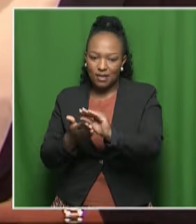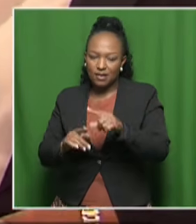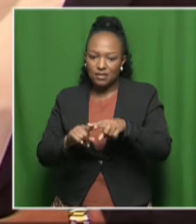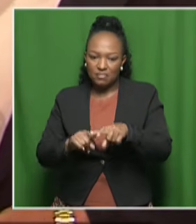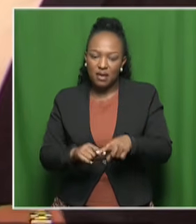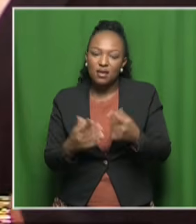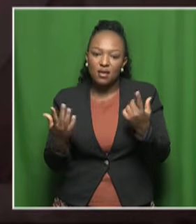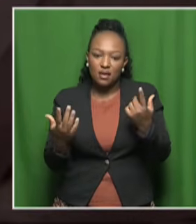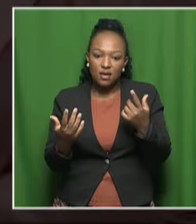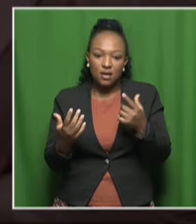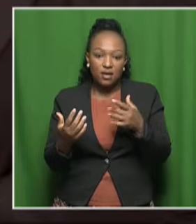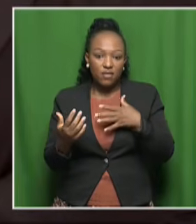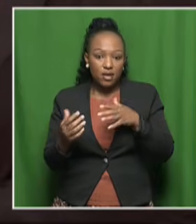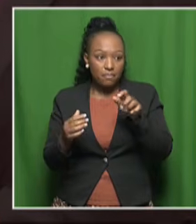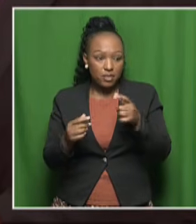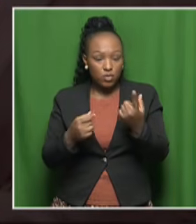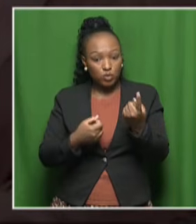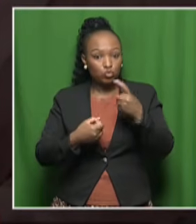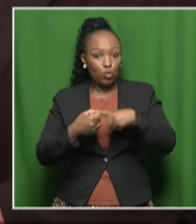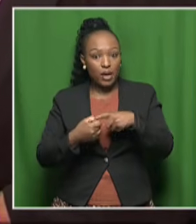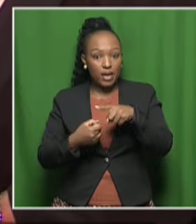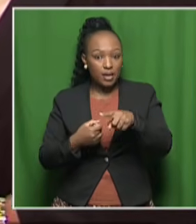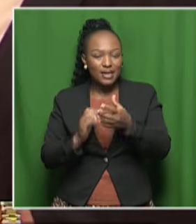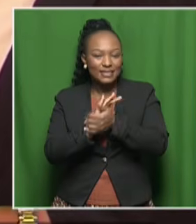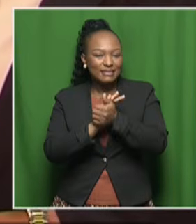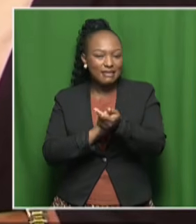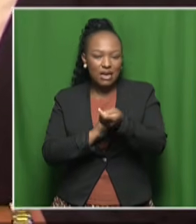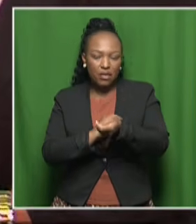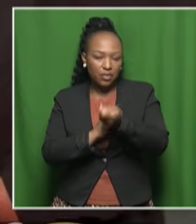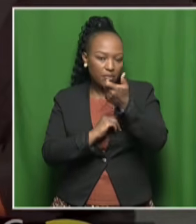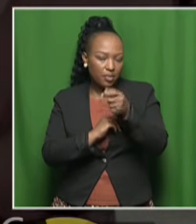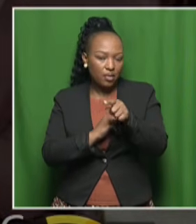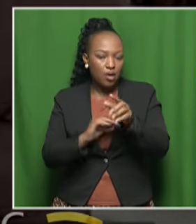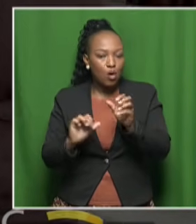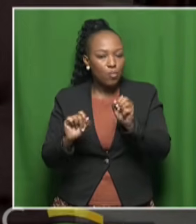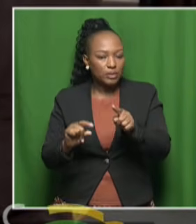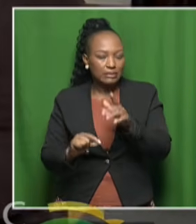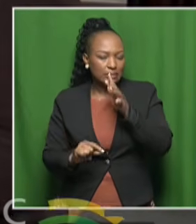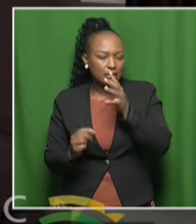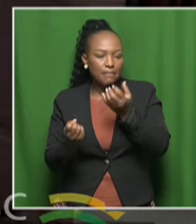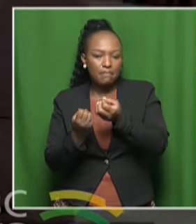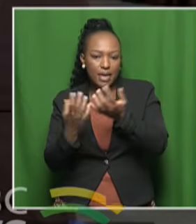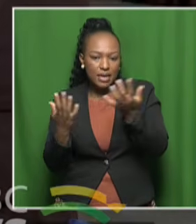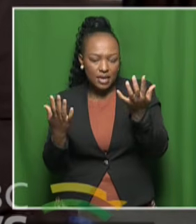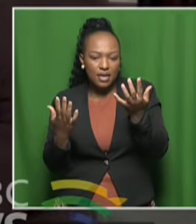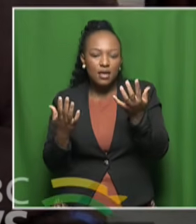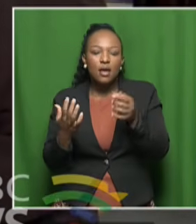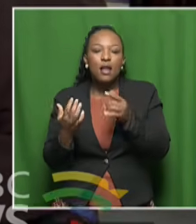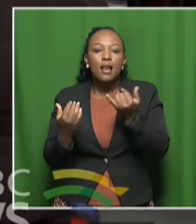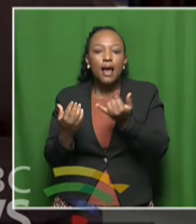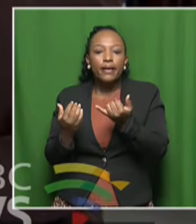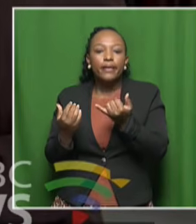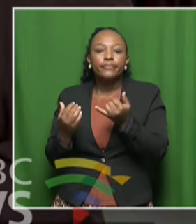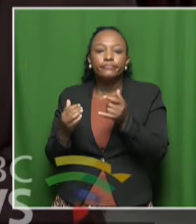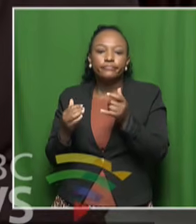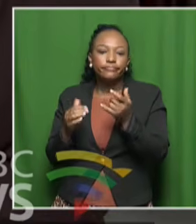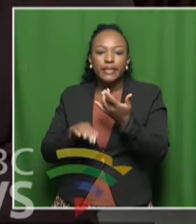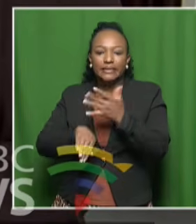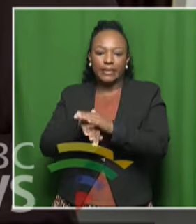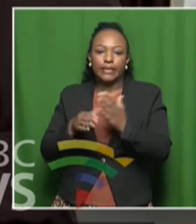wants to join us, this is one of the skills. So there's lots of opportunities like mortuaries, shops,